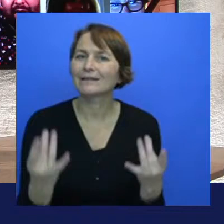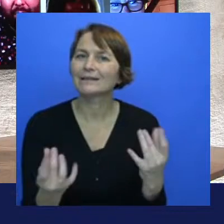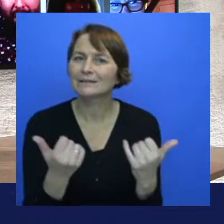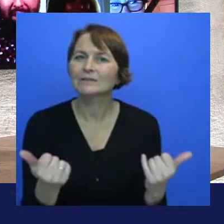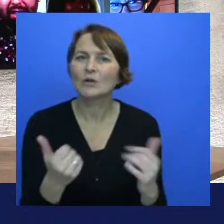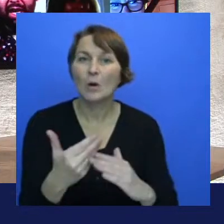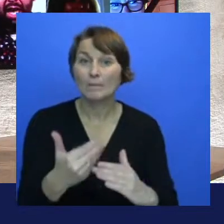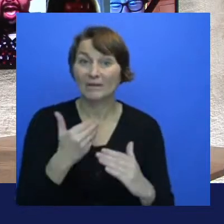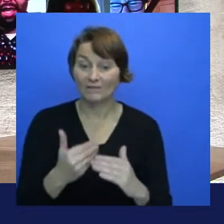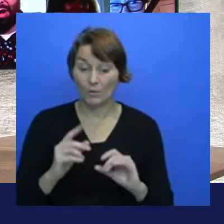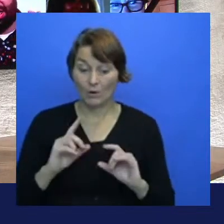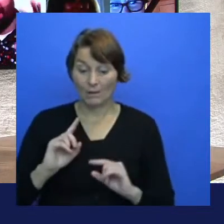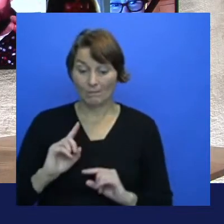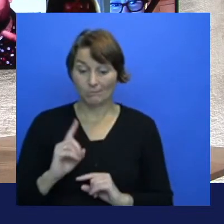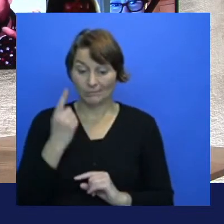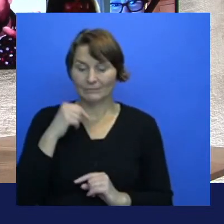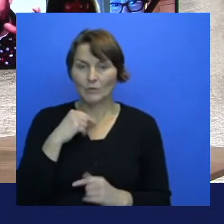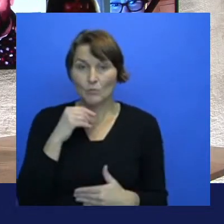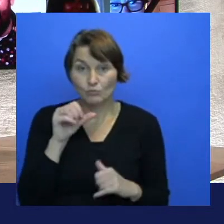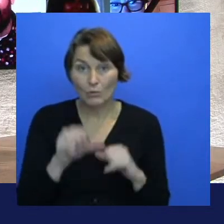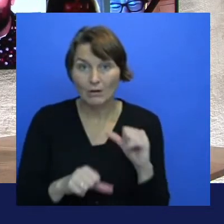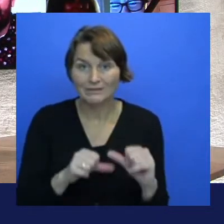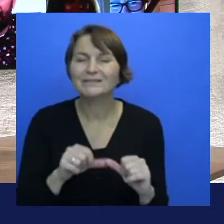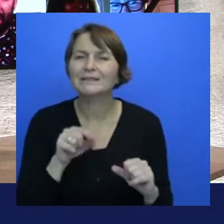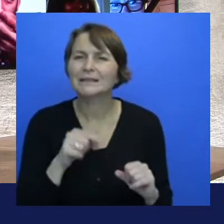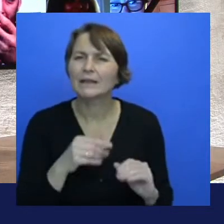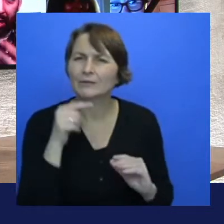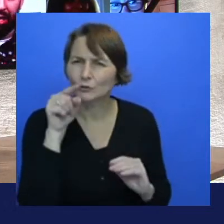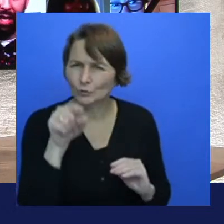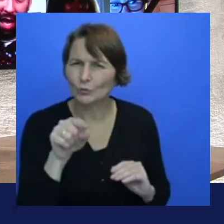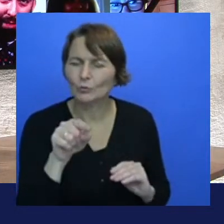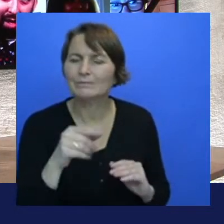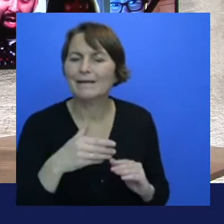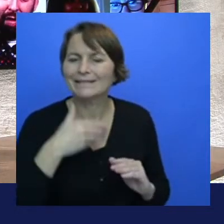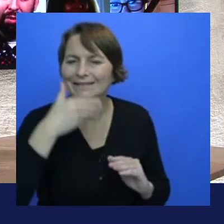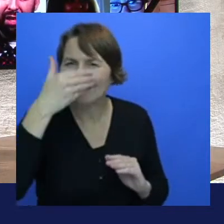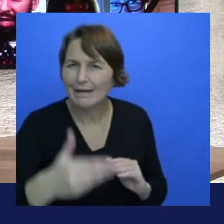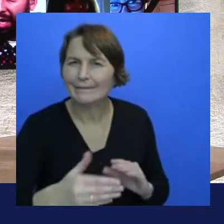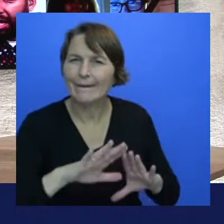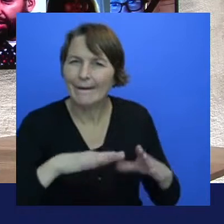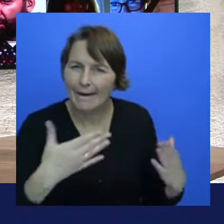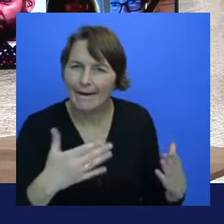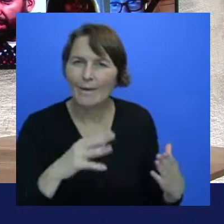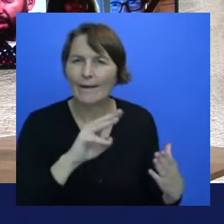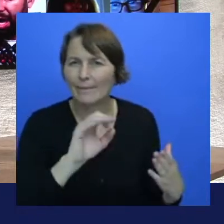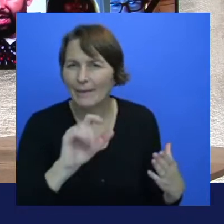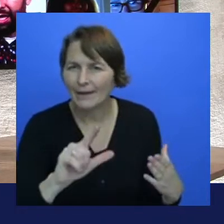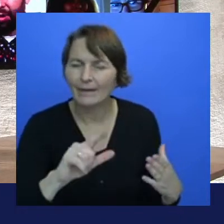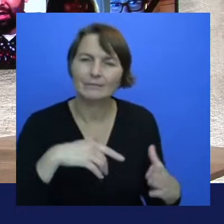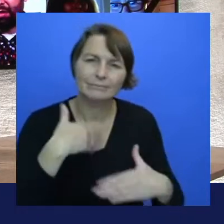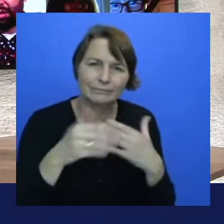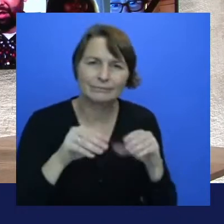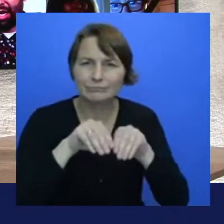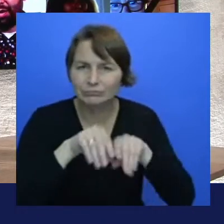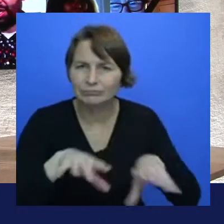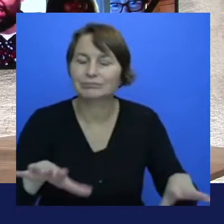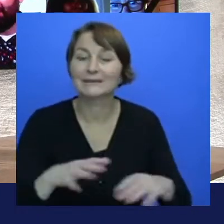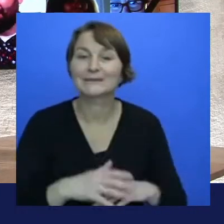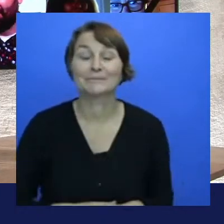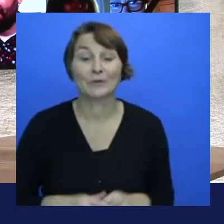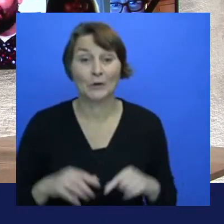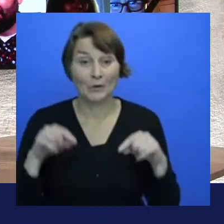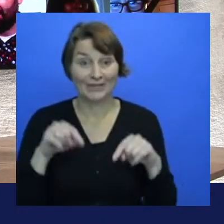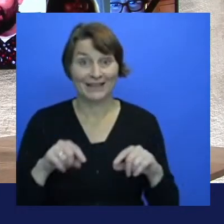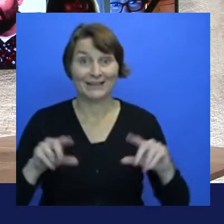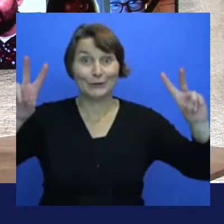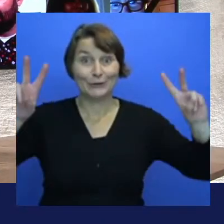the process, and then Veronica, you focused on the end, the development and the ML ops of it. So I think we are done with this